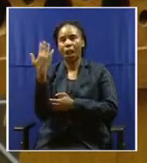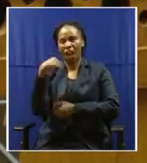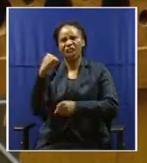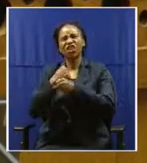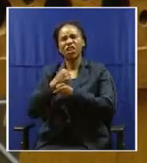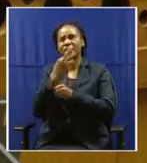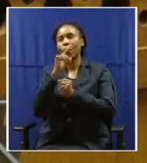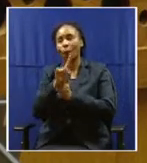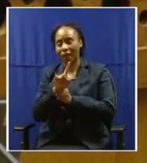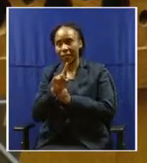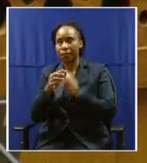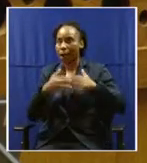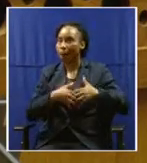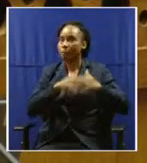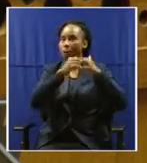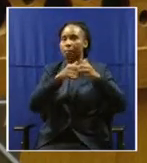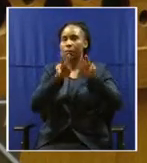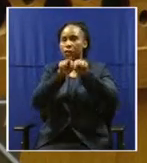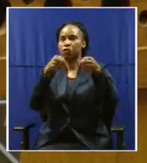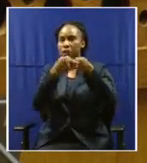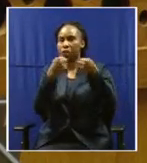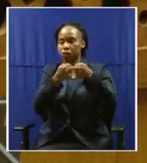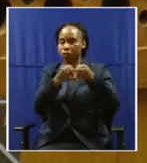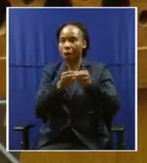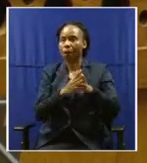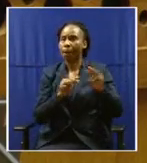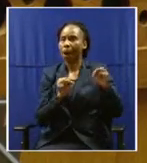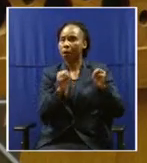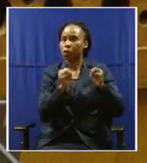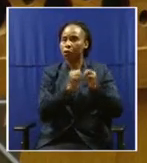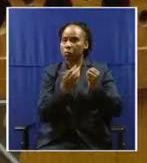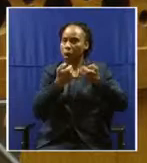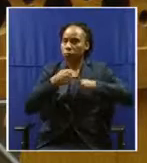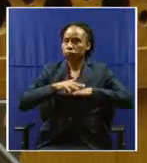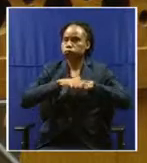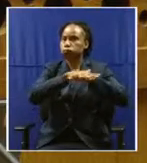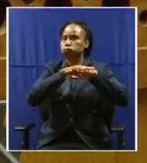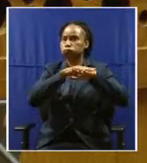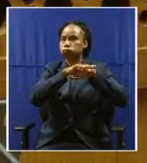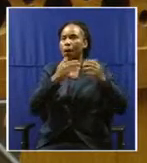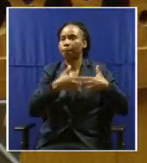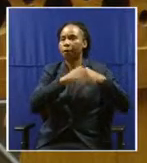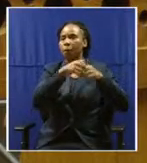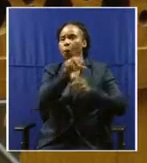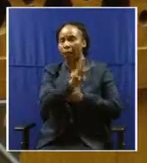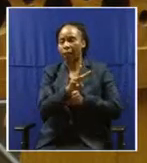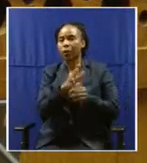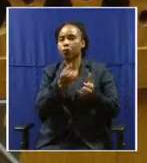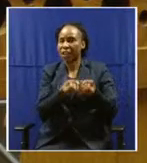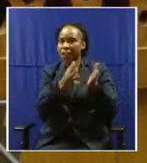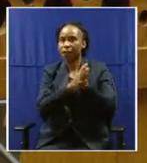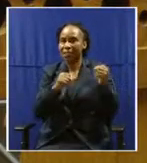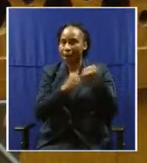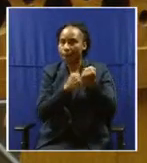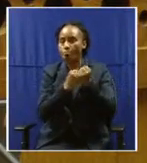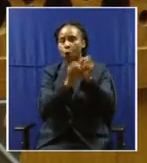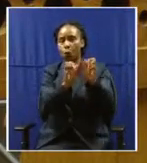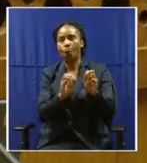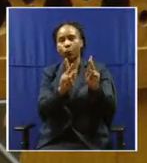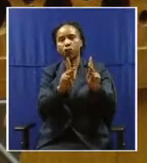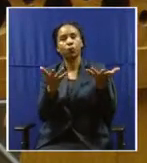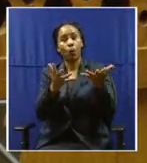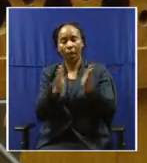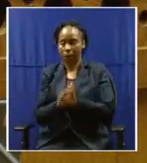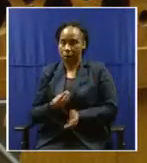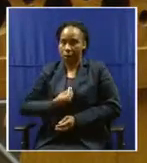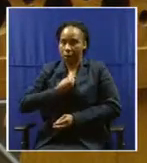establish a national pathway management network to provide support and opportunities to young people across the